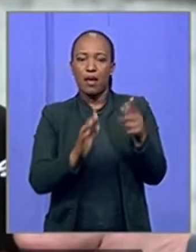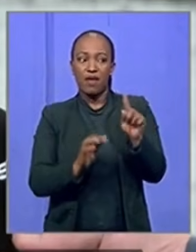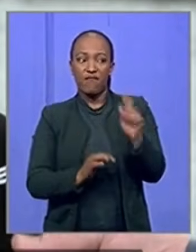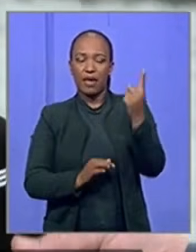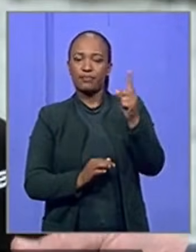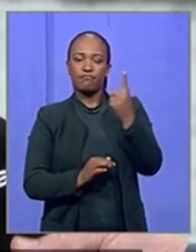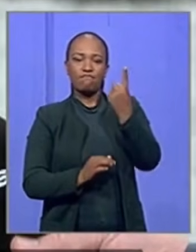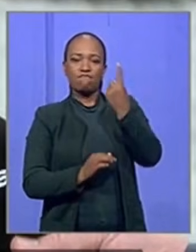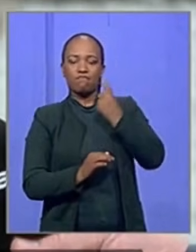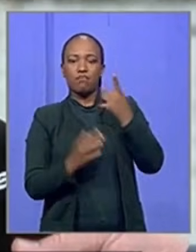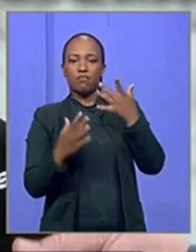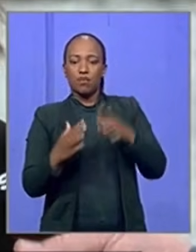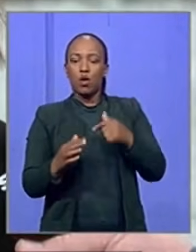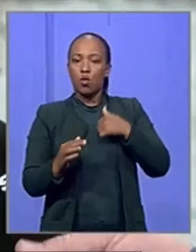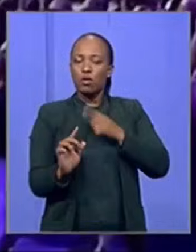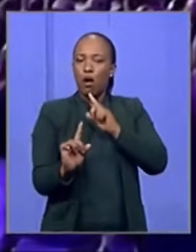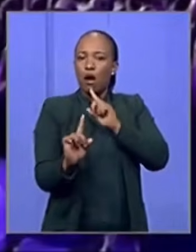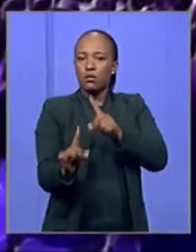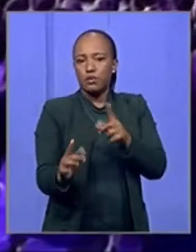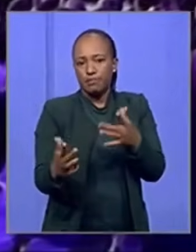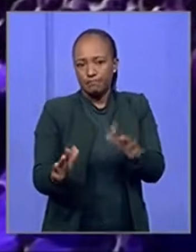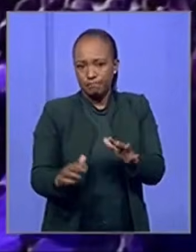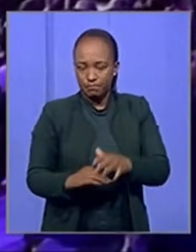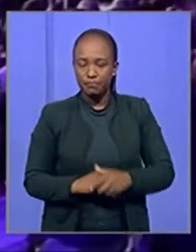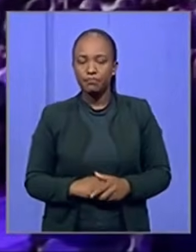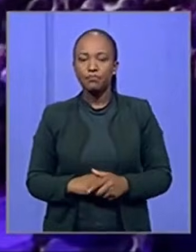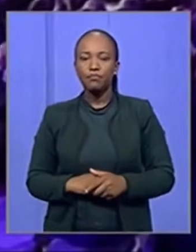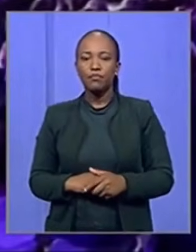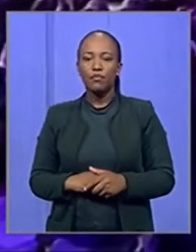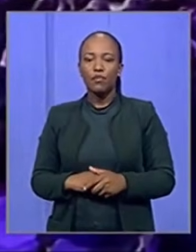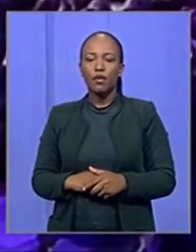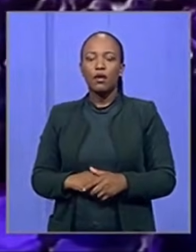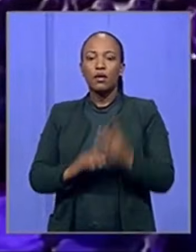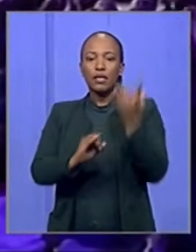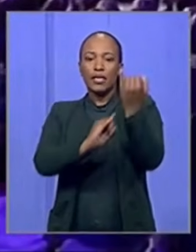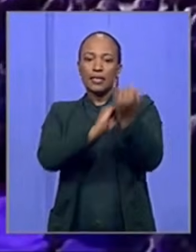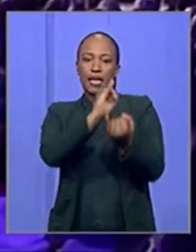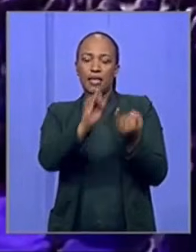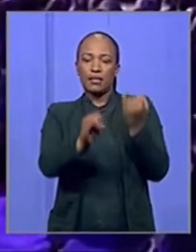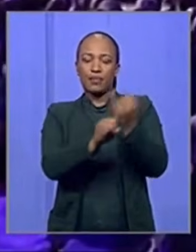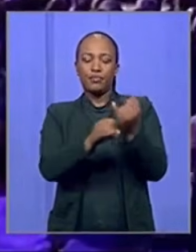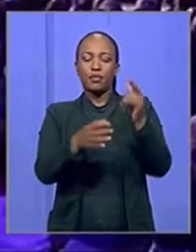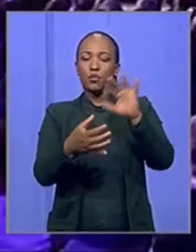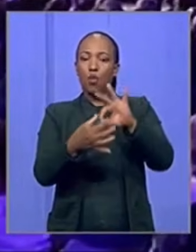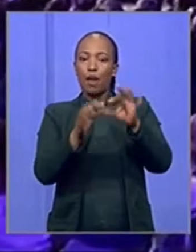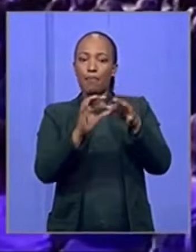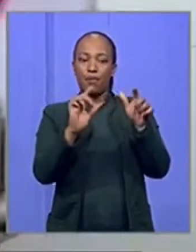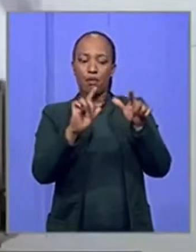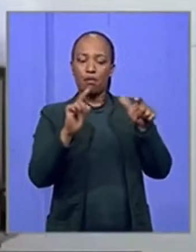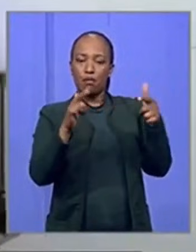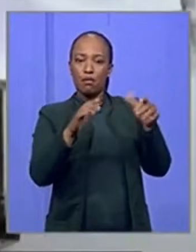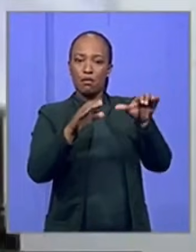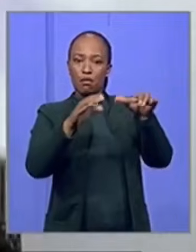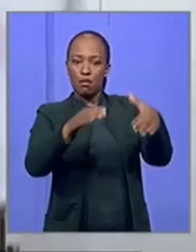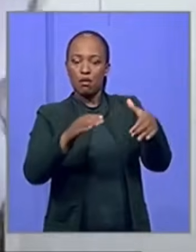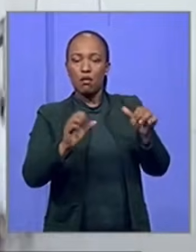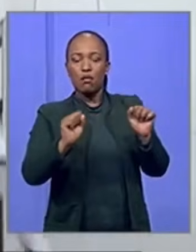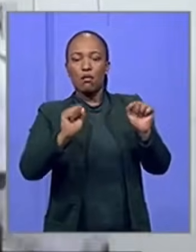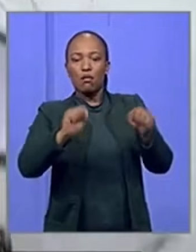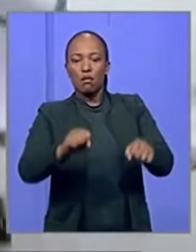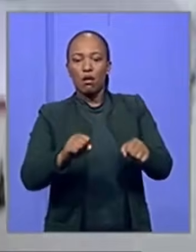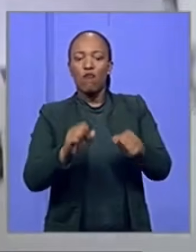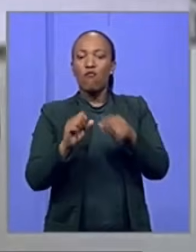that gets asked and it's the first question that we answer for them. Go sa le bjalo mokgatlo wa International Olympic Committee o dumeletše baatlete go tšwa nageng